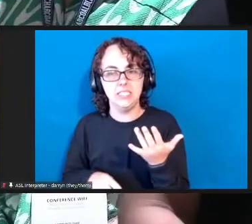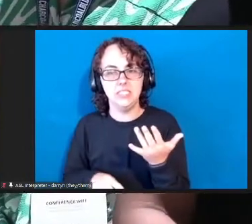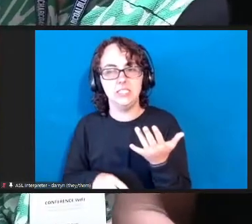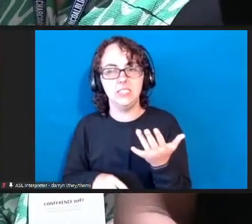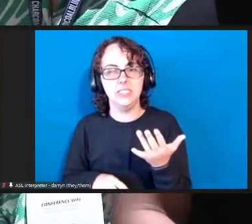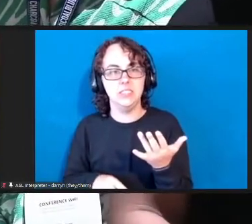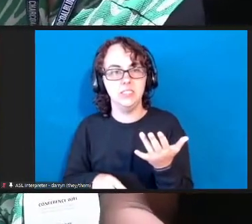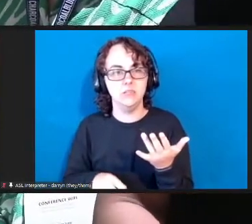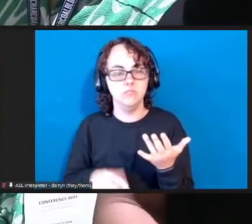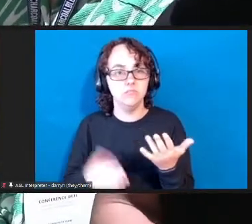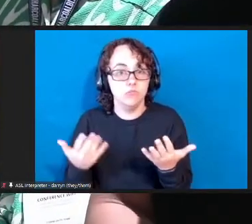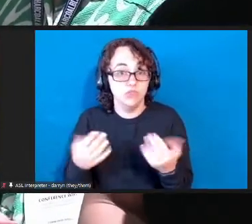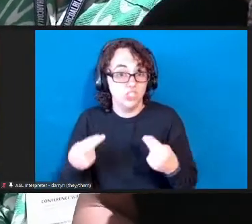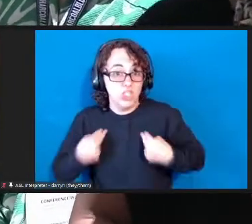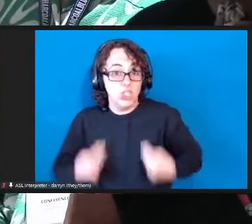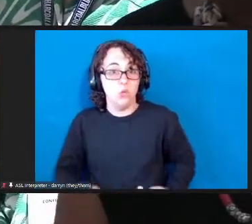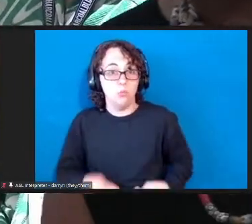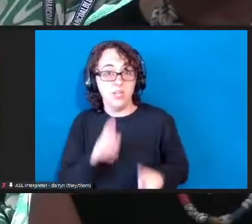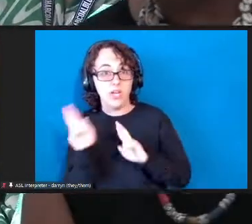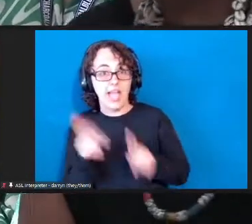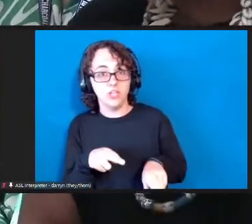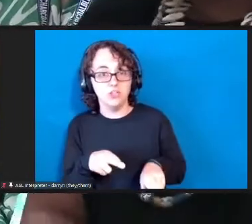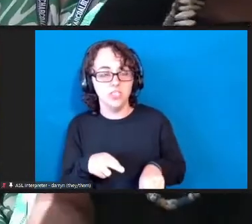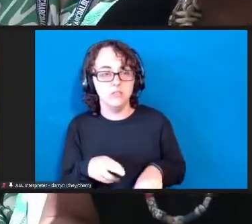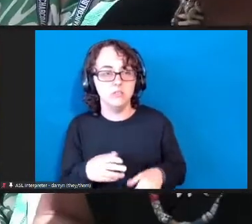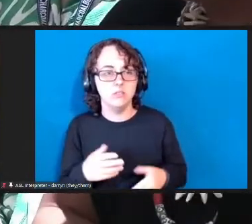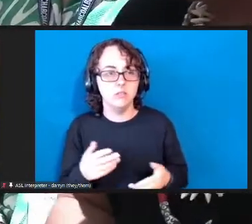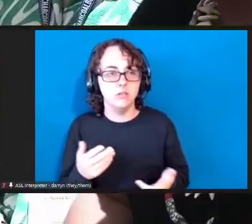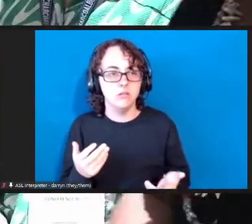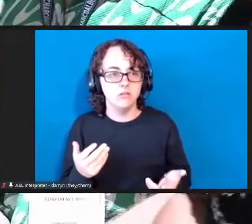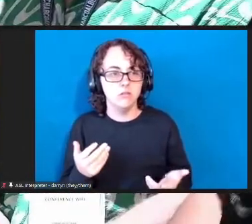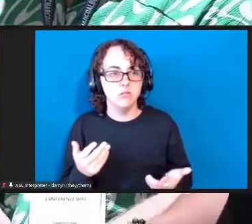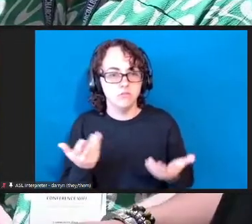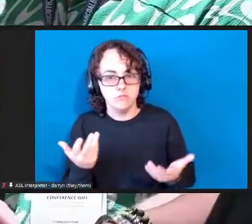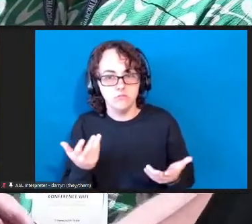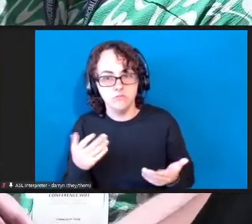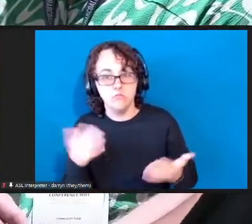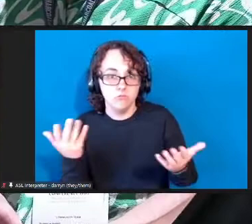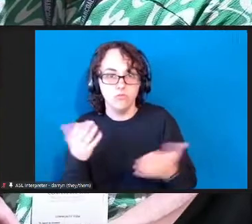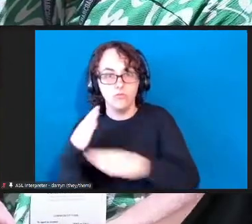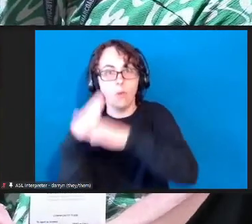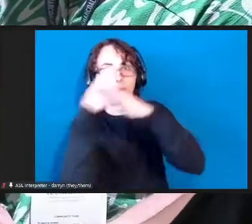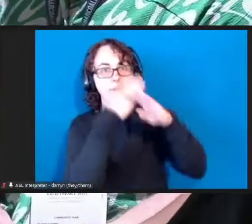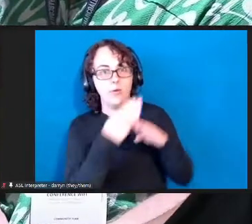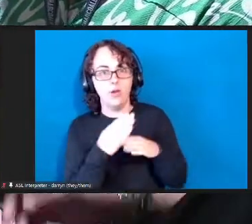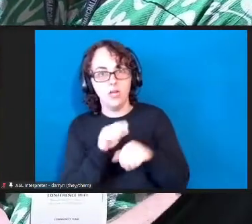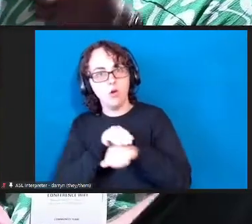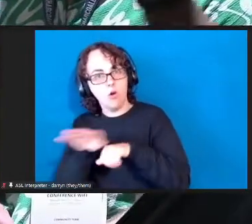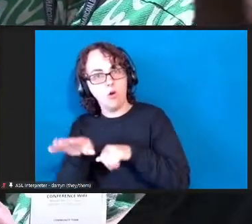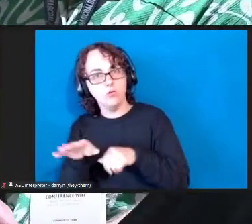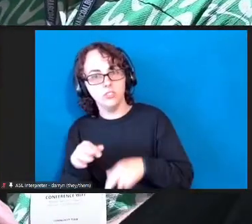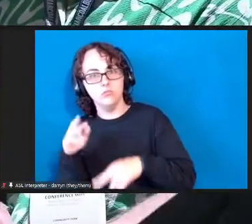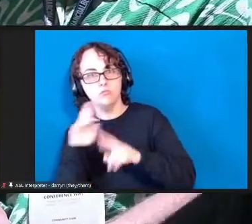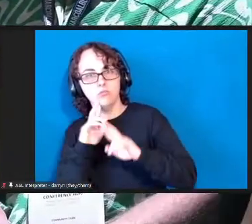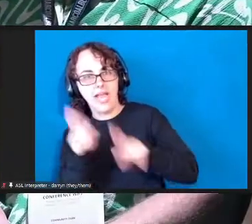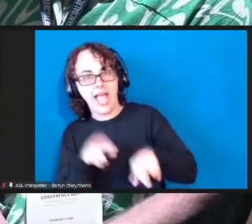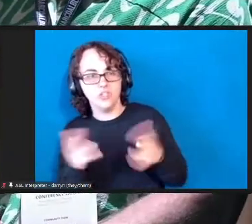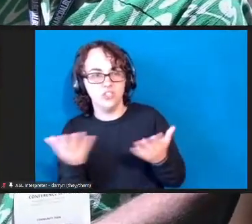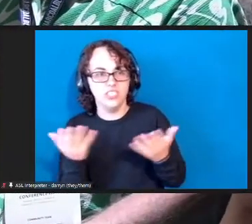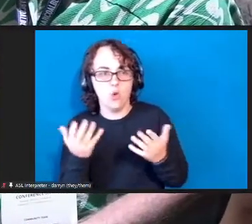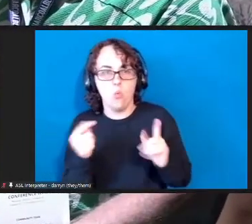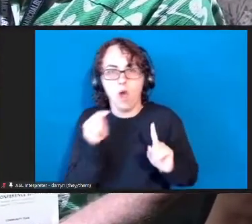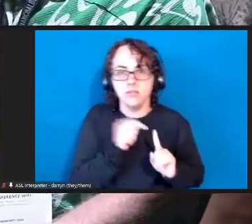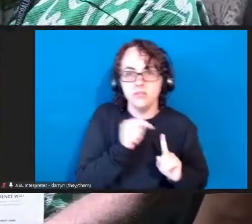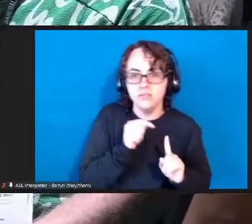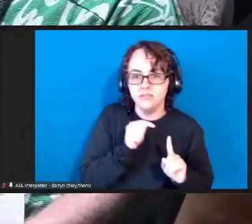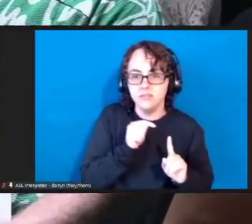these human reactions to what those barriers are? So we'd like to record what some of those things, what we think